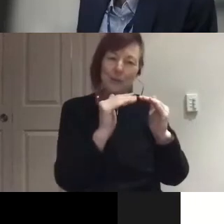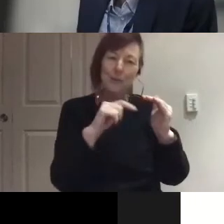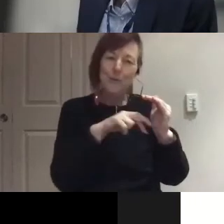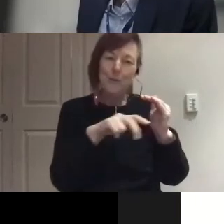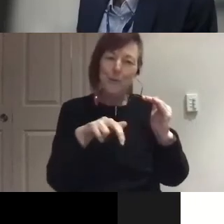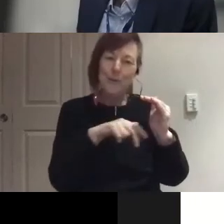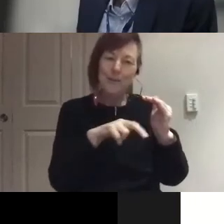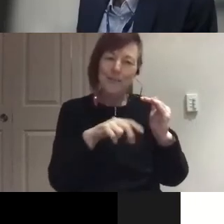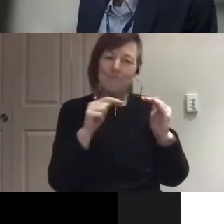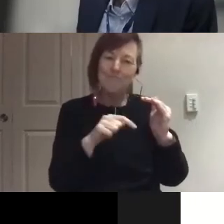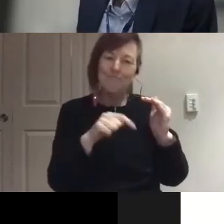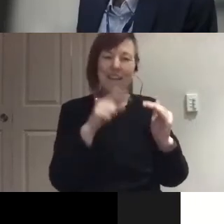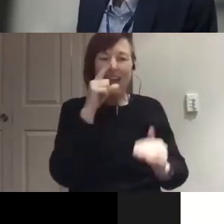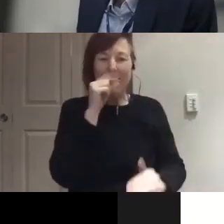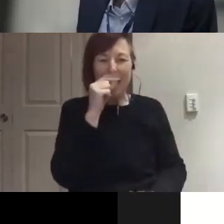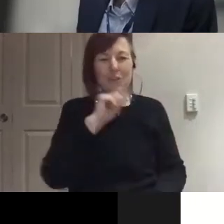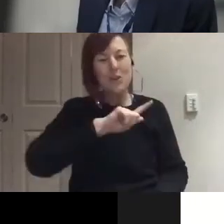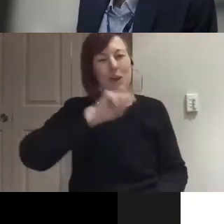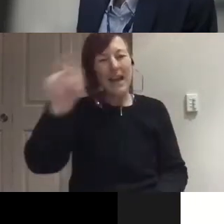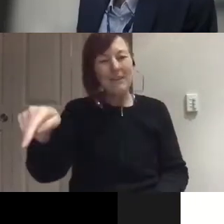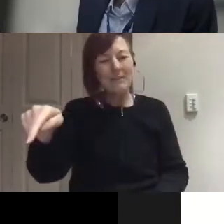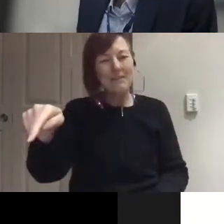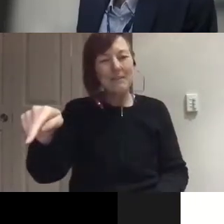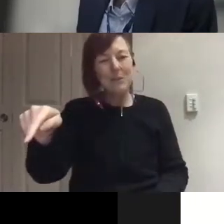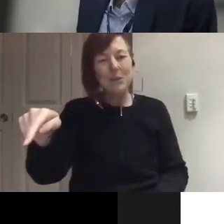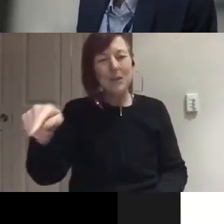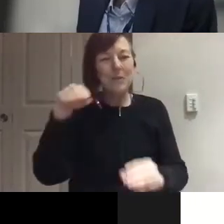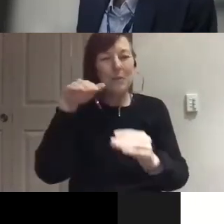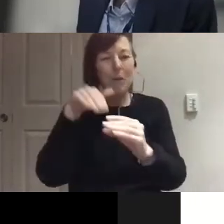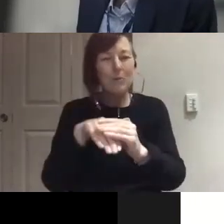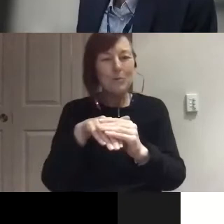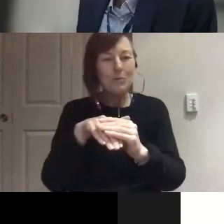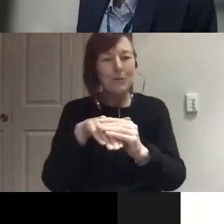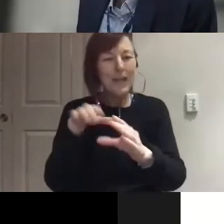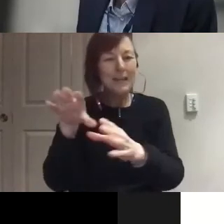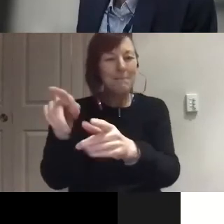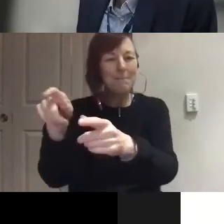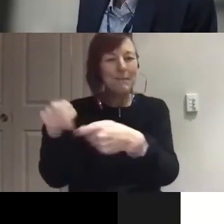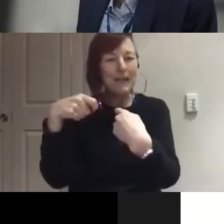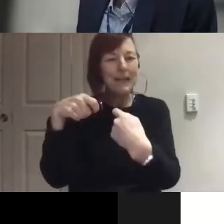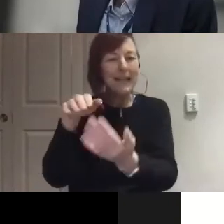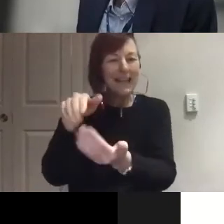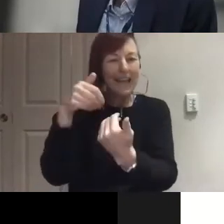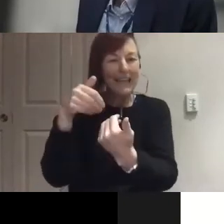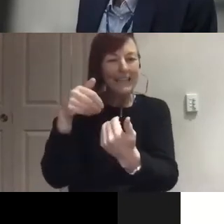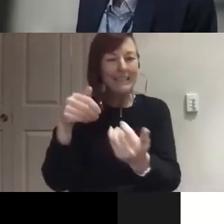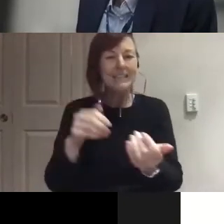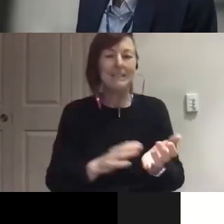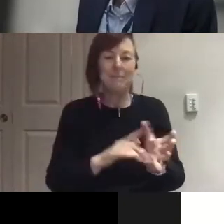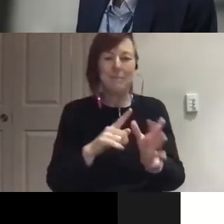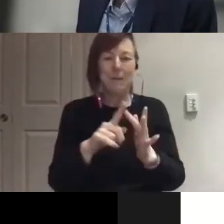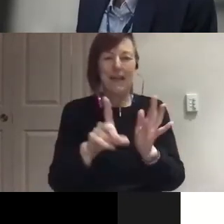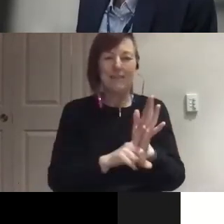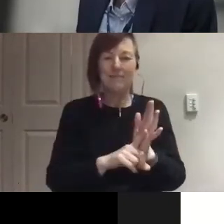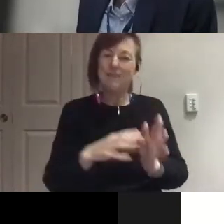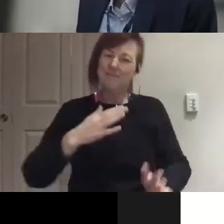I haven't actually been asked that one again. The way I would think about that is that your mailbox is really your own